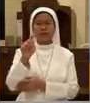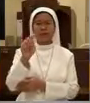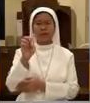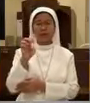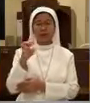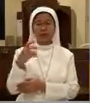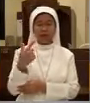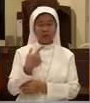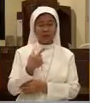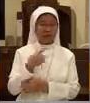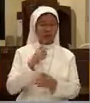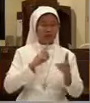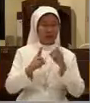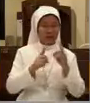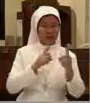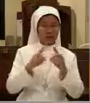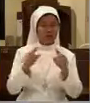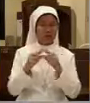clubs?